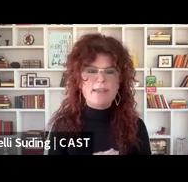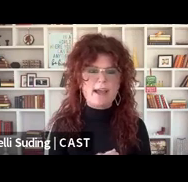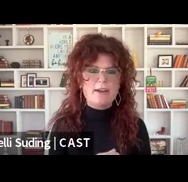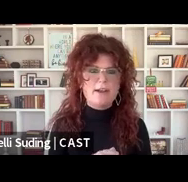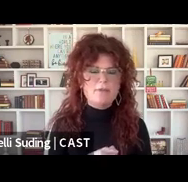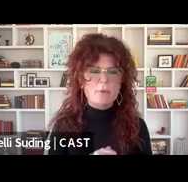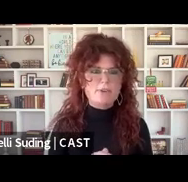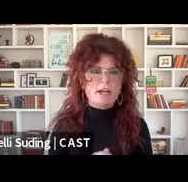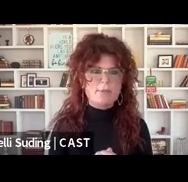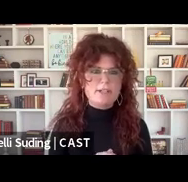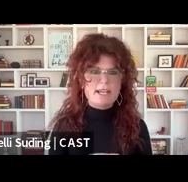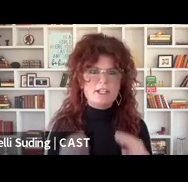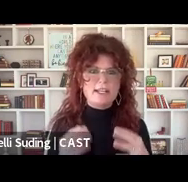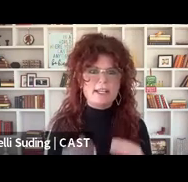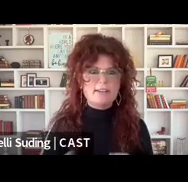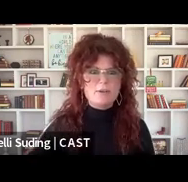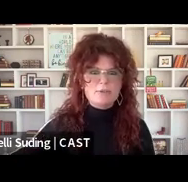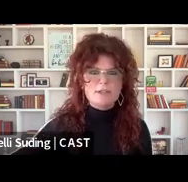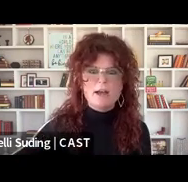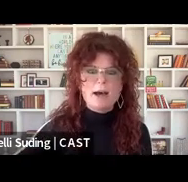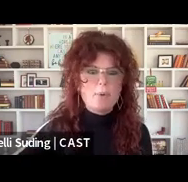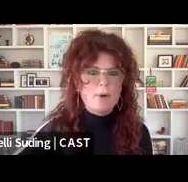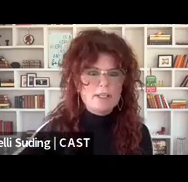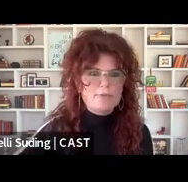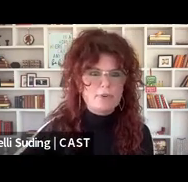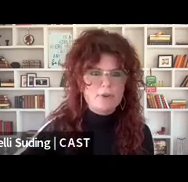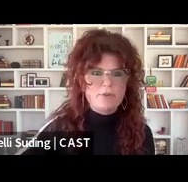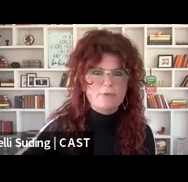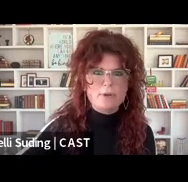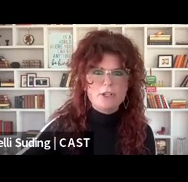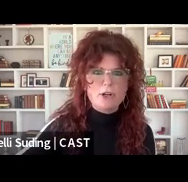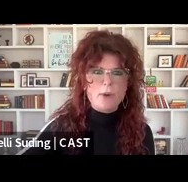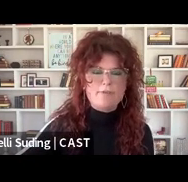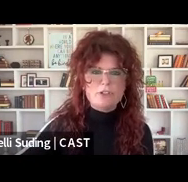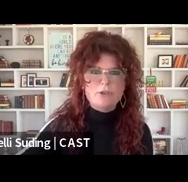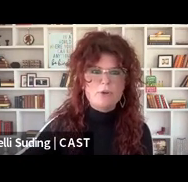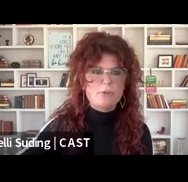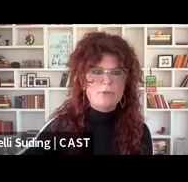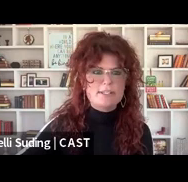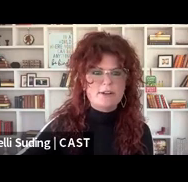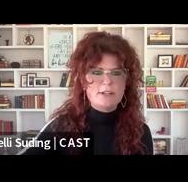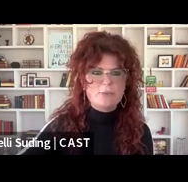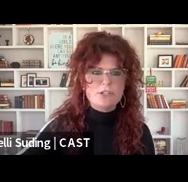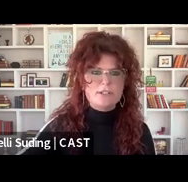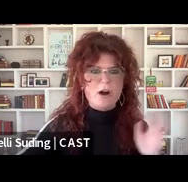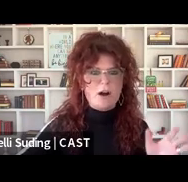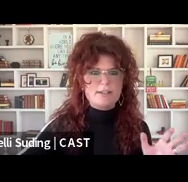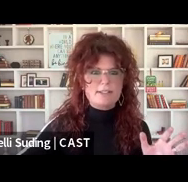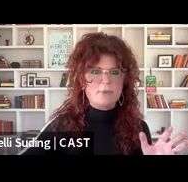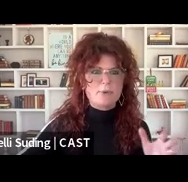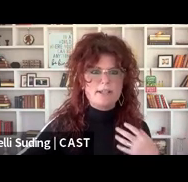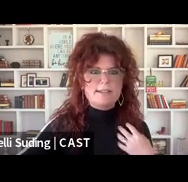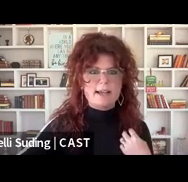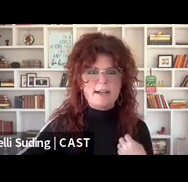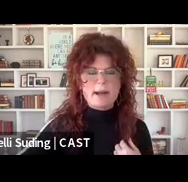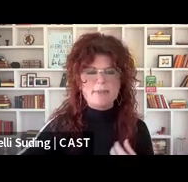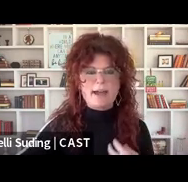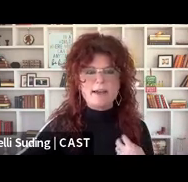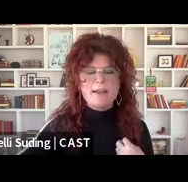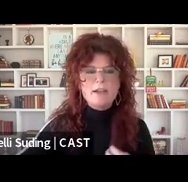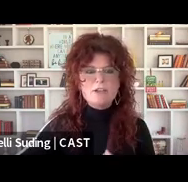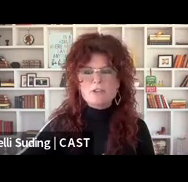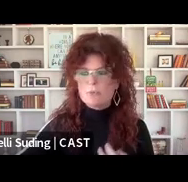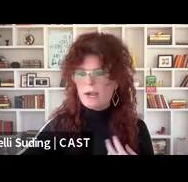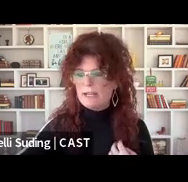you can submit that for documentation and get those points for, after you go through this series, which is awesome. We're really excited